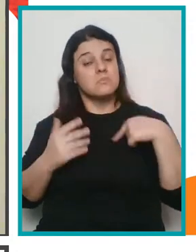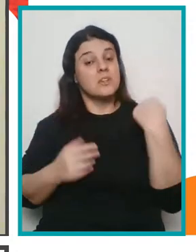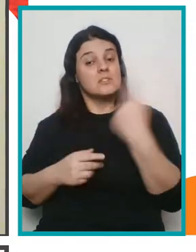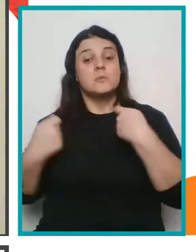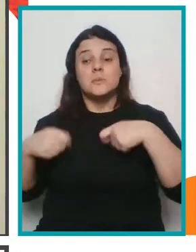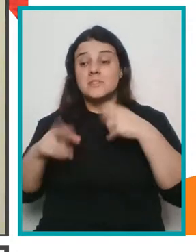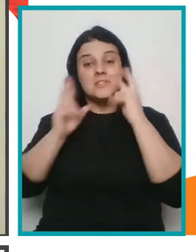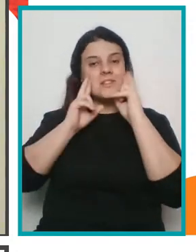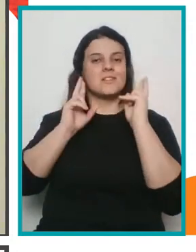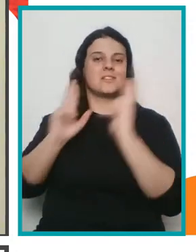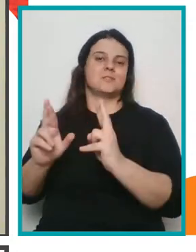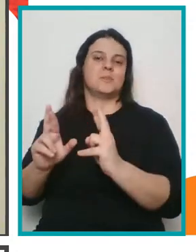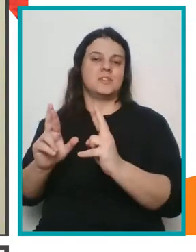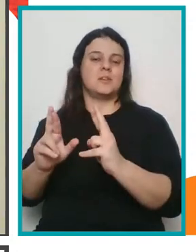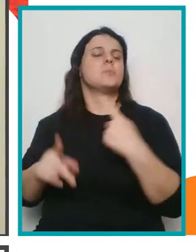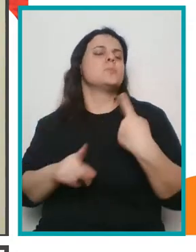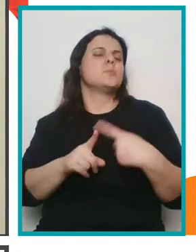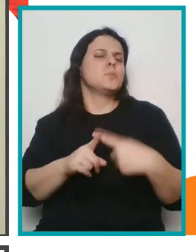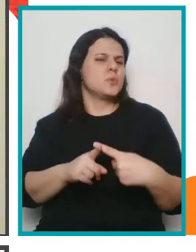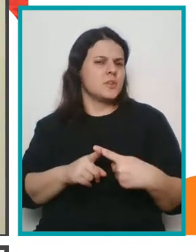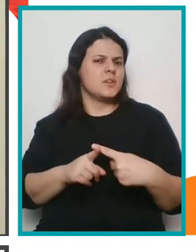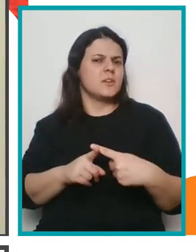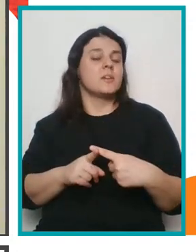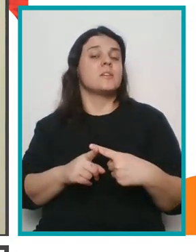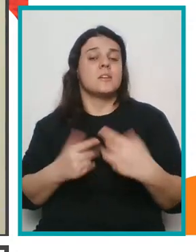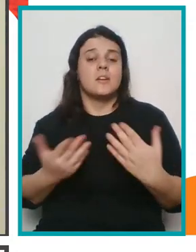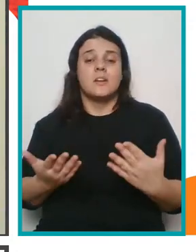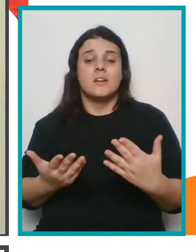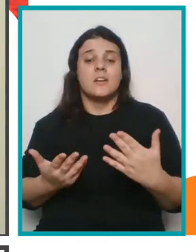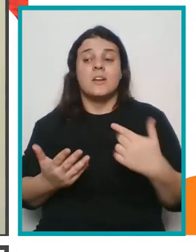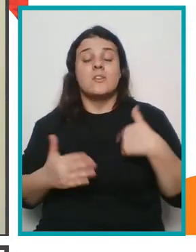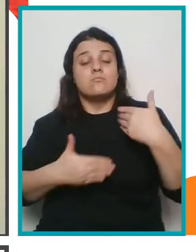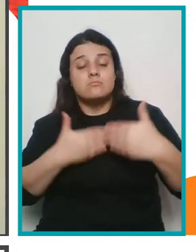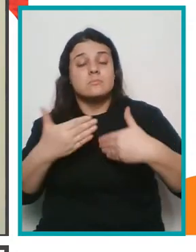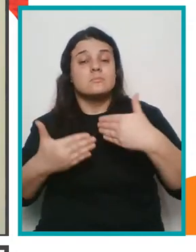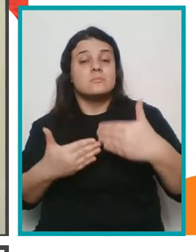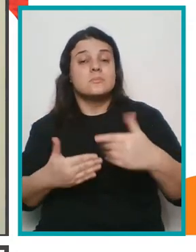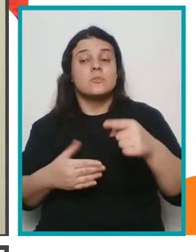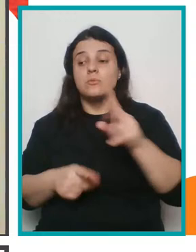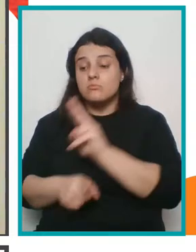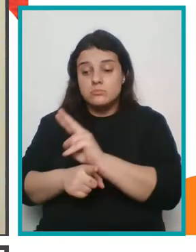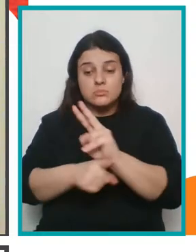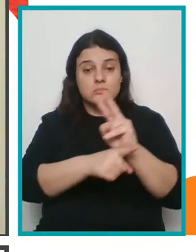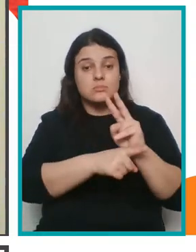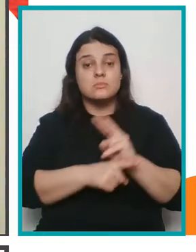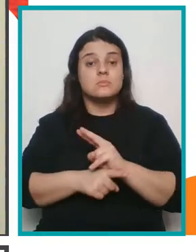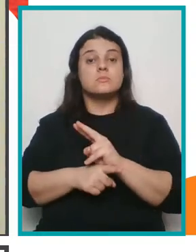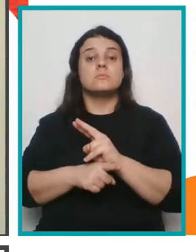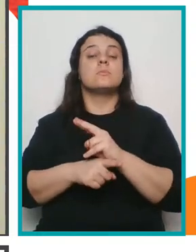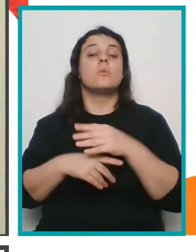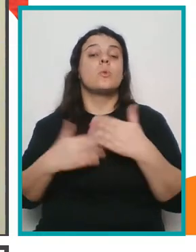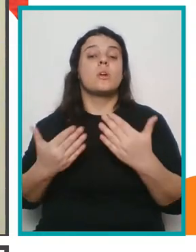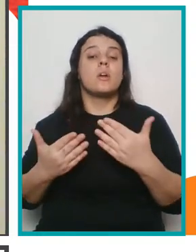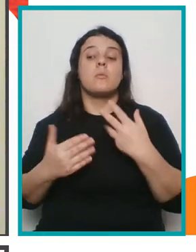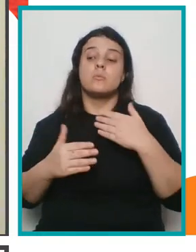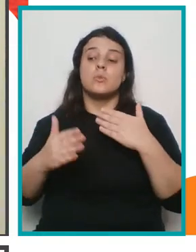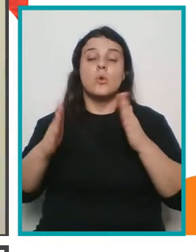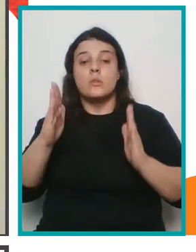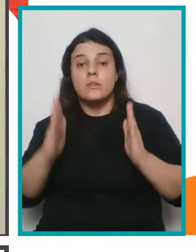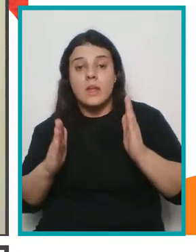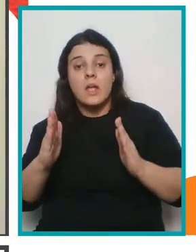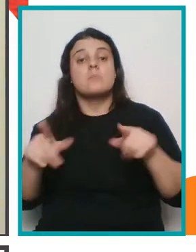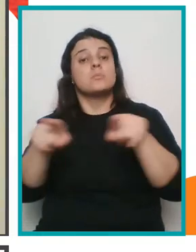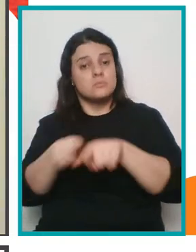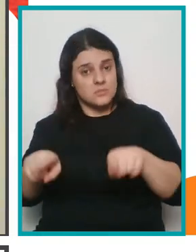time. So the same thing with the indigenous people, those in Brazil, those in different parts of the world, they deserve to